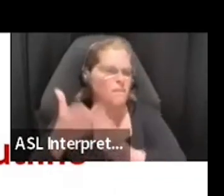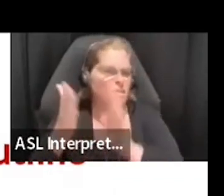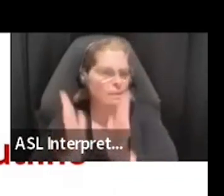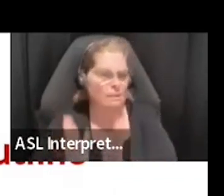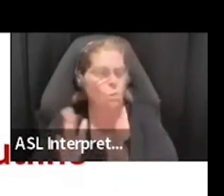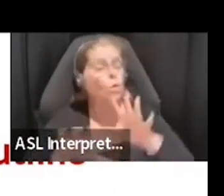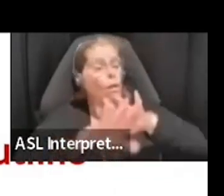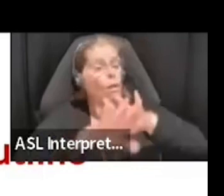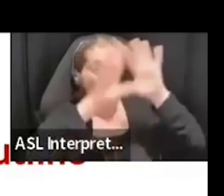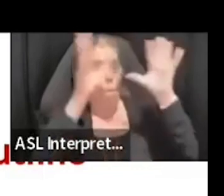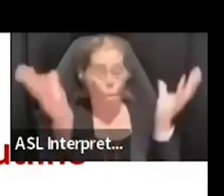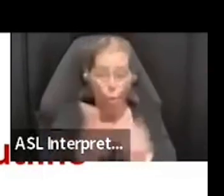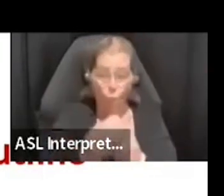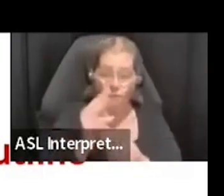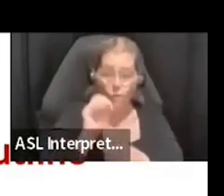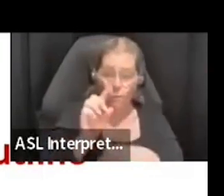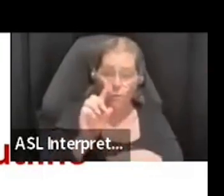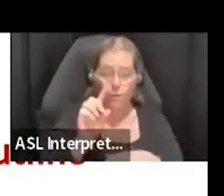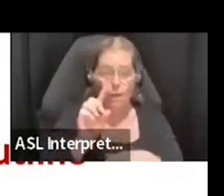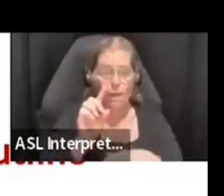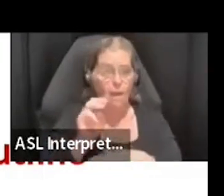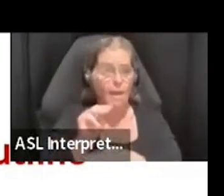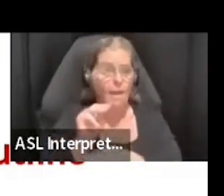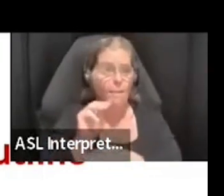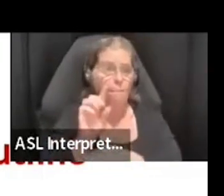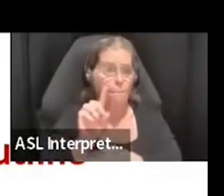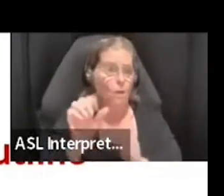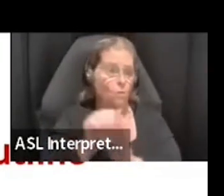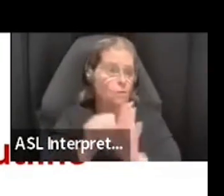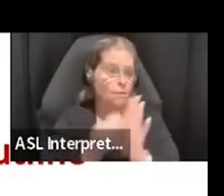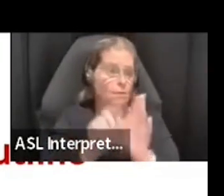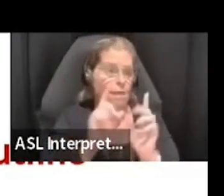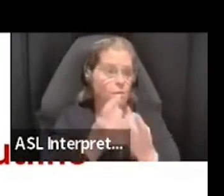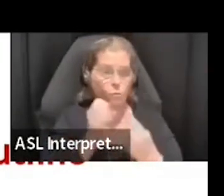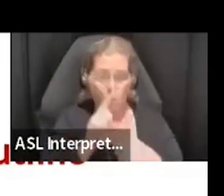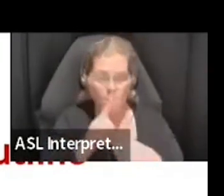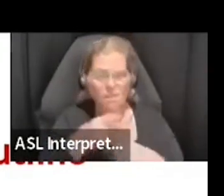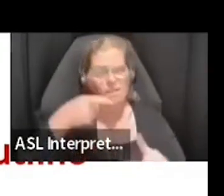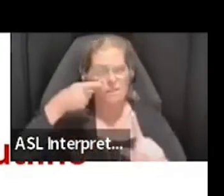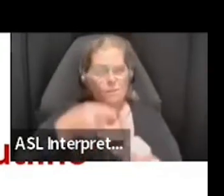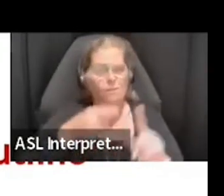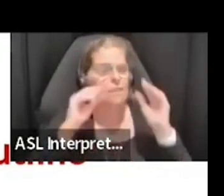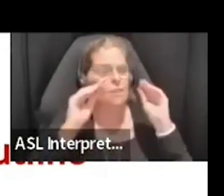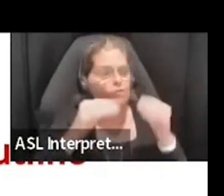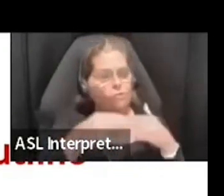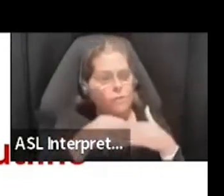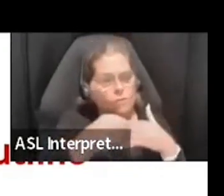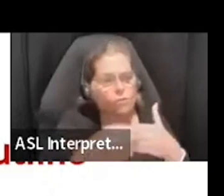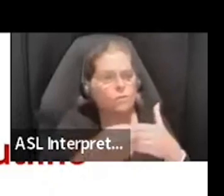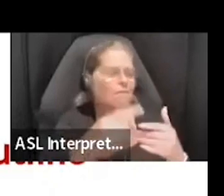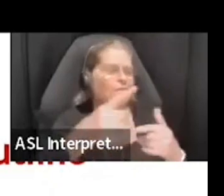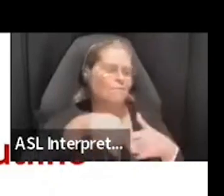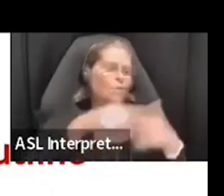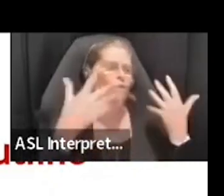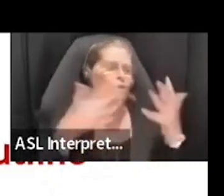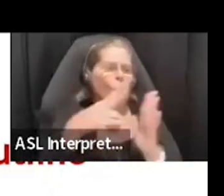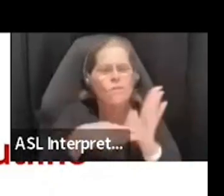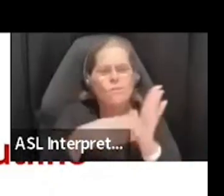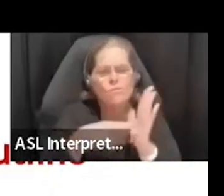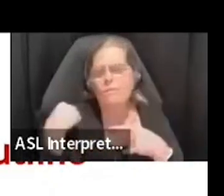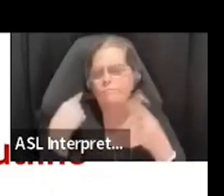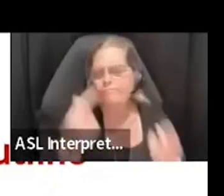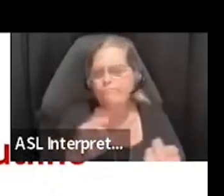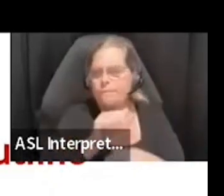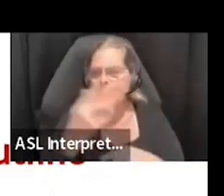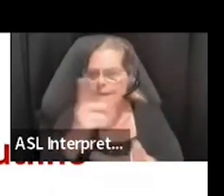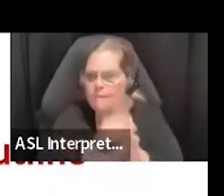the overview on our current specialty design instruction guidance, things that you've read over in the past weeks and some